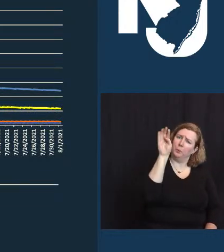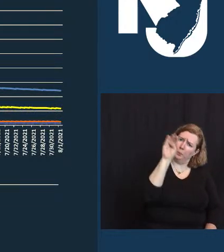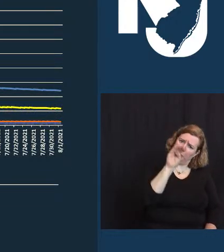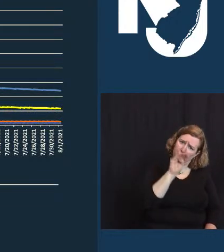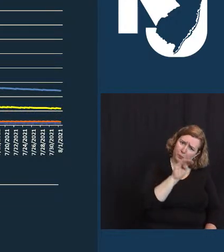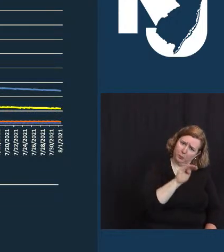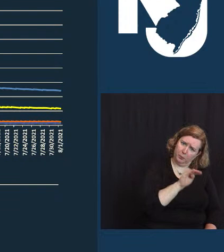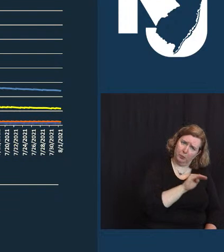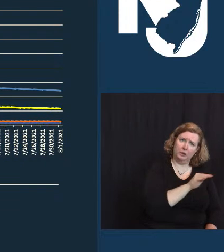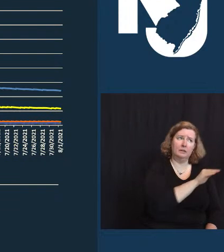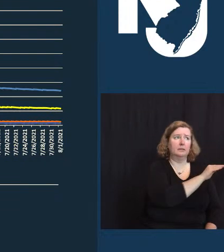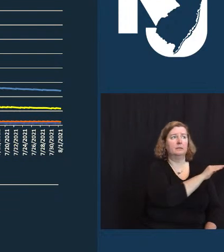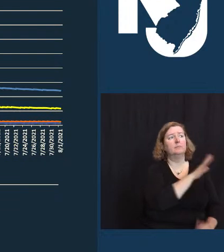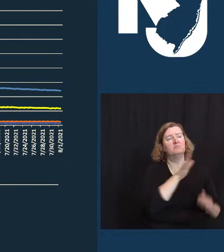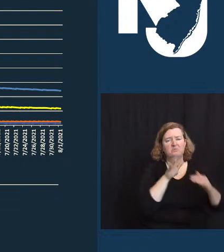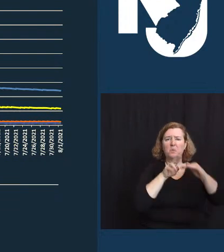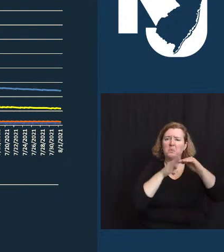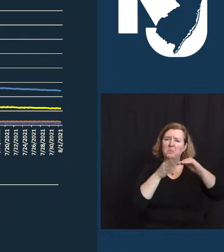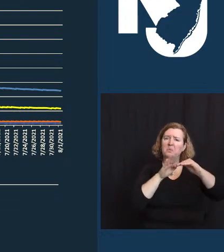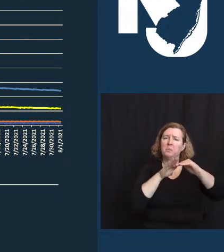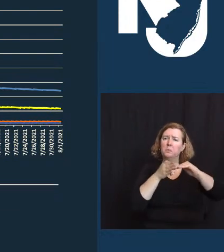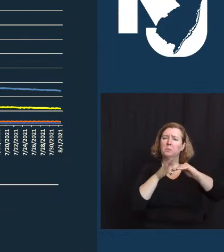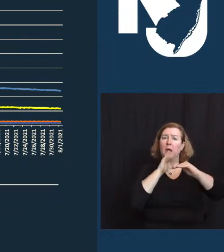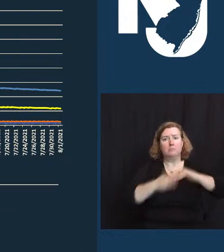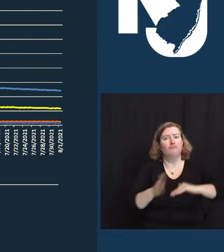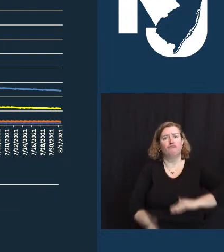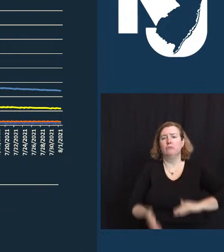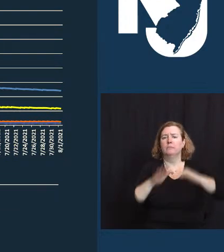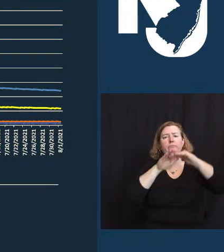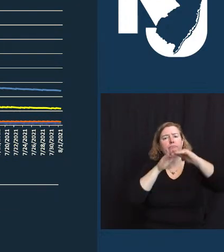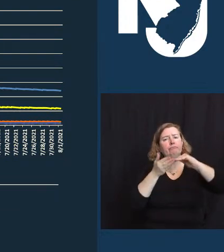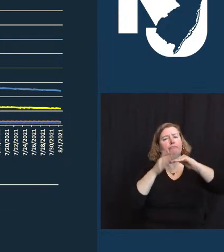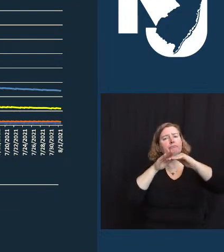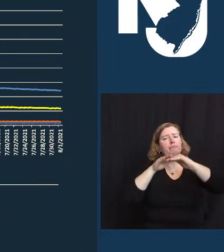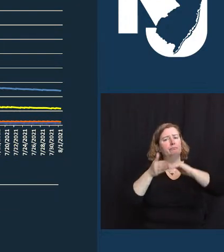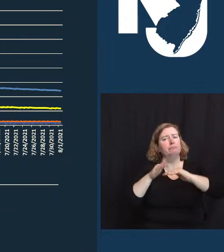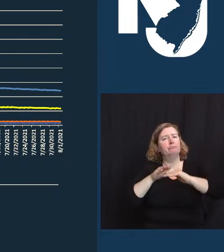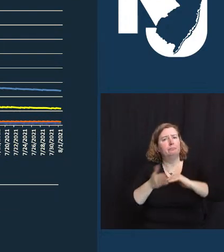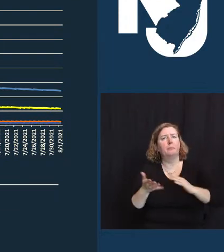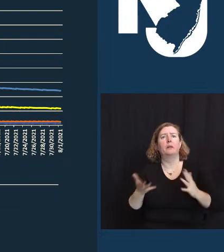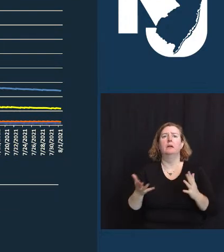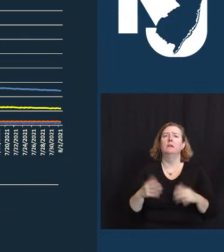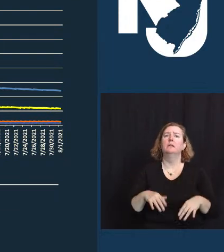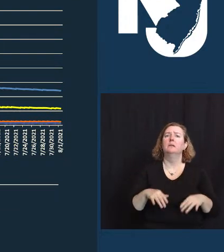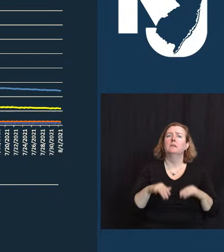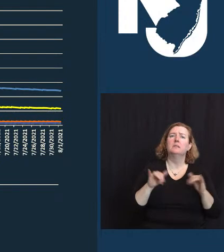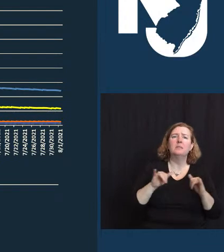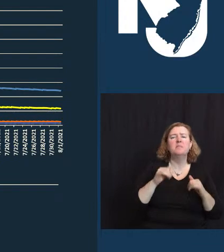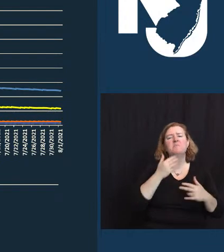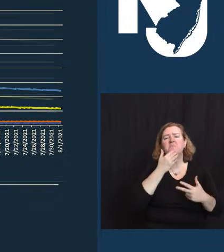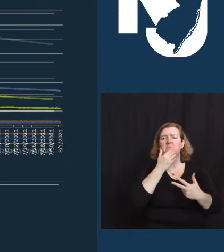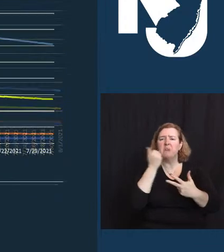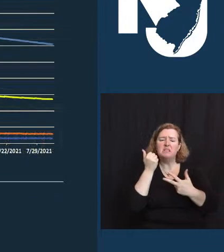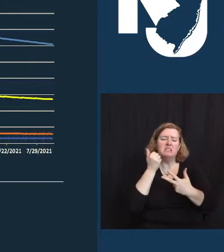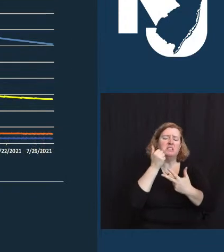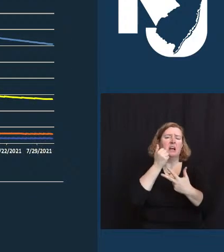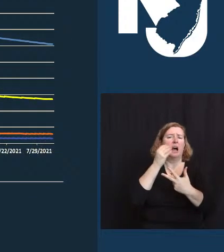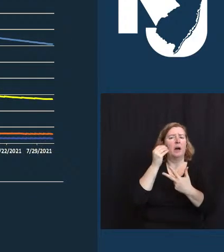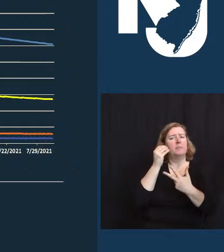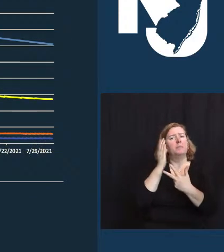reduction in the decline in both of those cases is consistent throughout the summer. However, in the high case